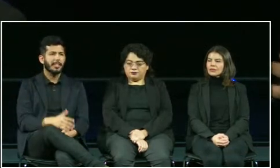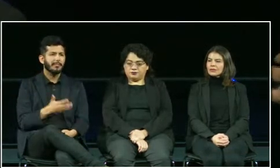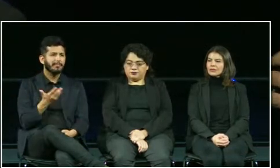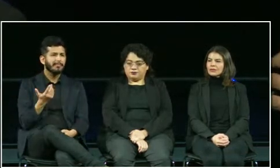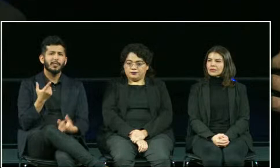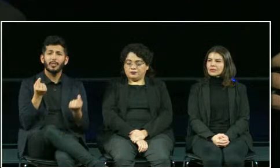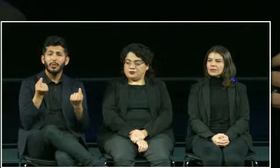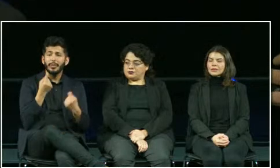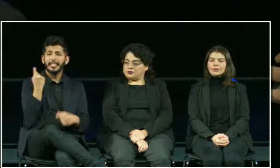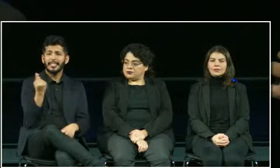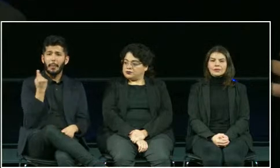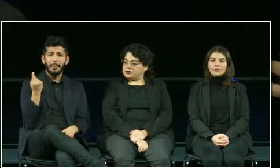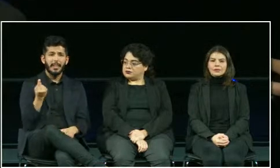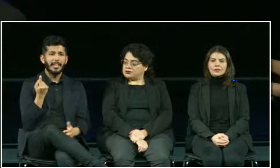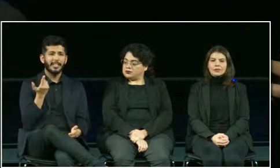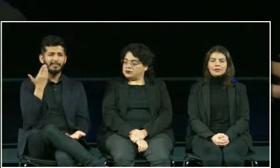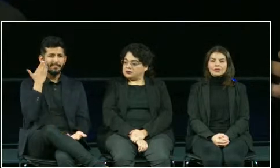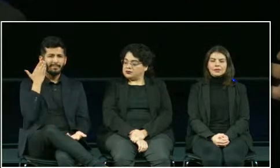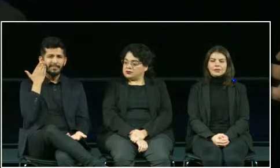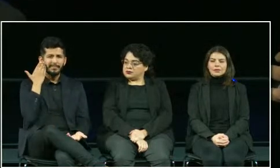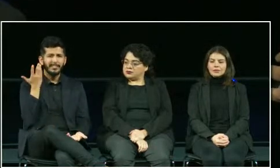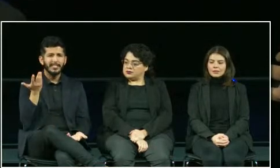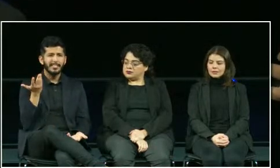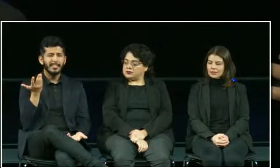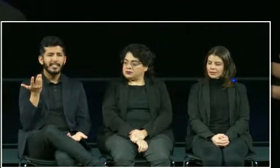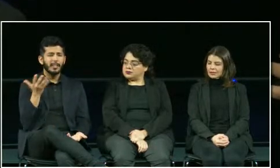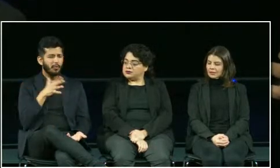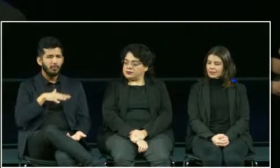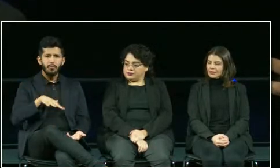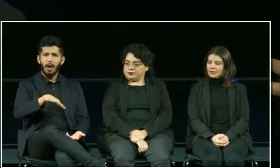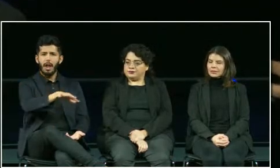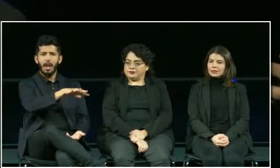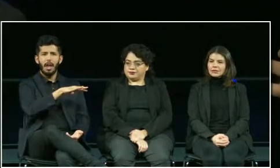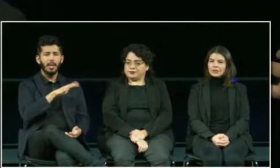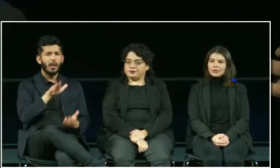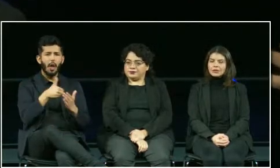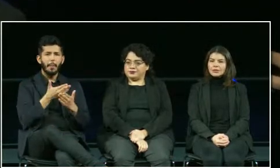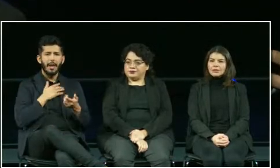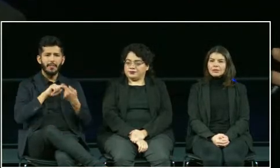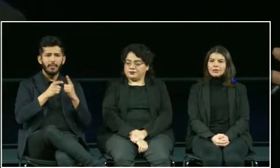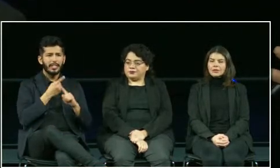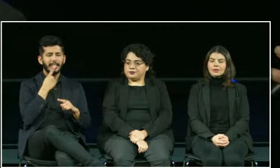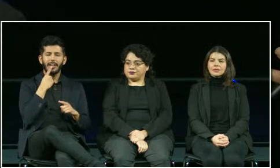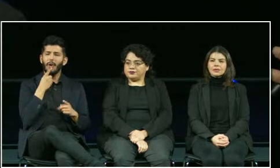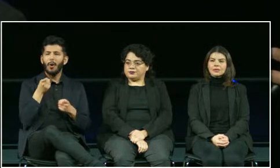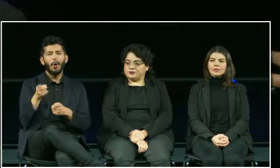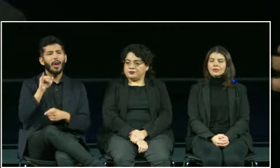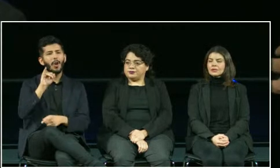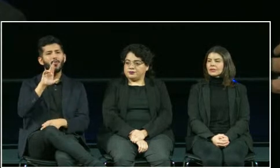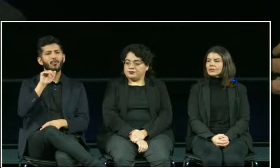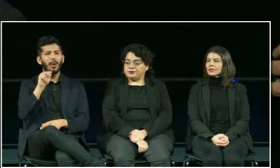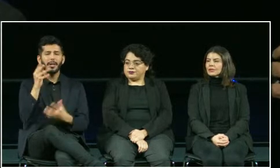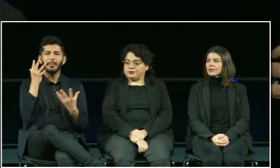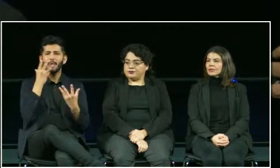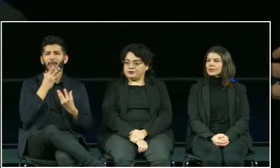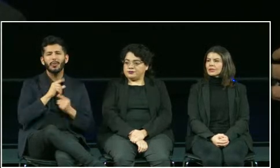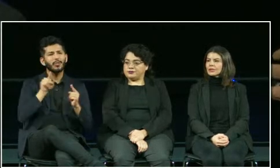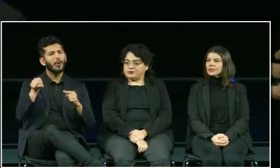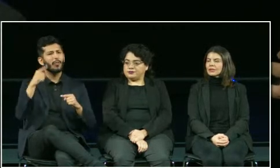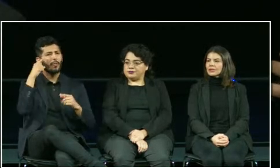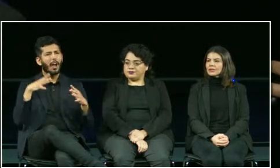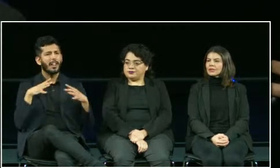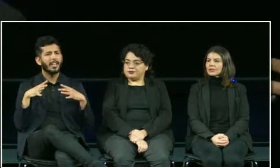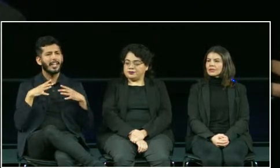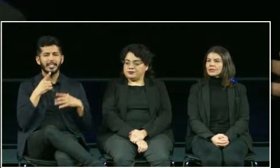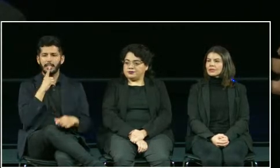doing something, you know. Because around me, all my friends were saying, Iran is beautiful, let's go for holidays. I said, no, it's